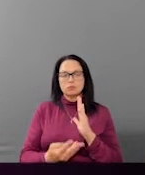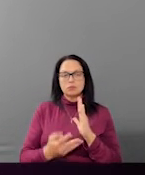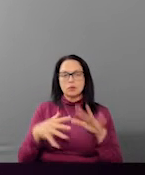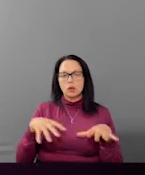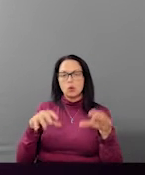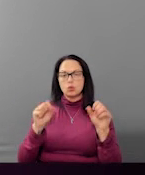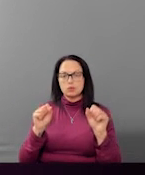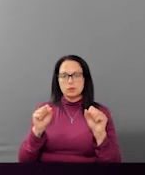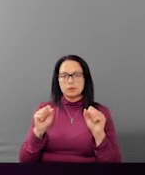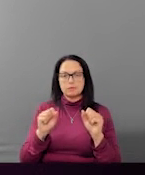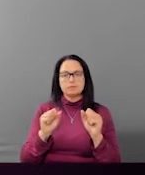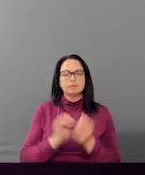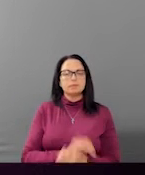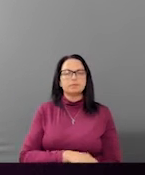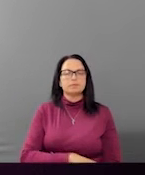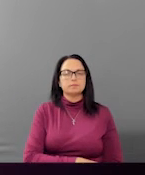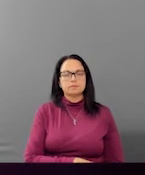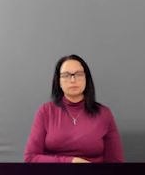hosted